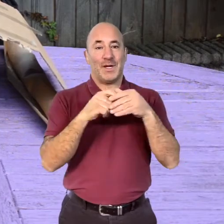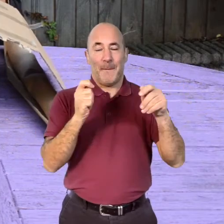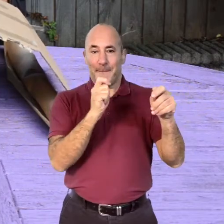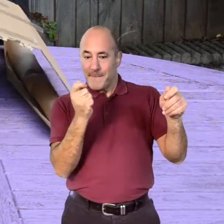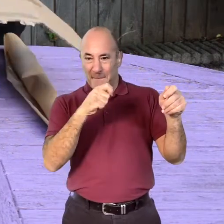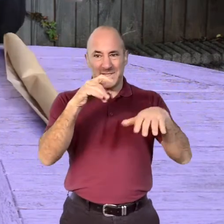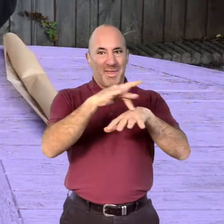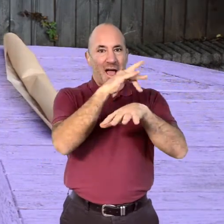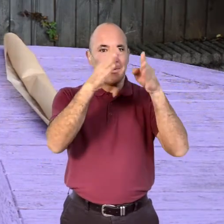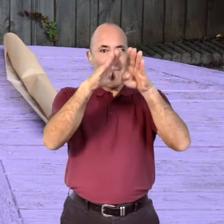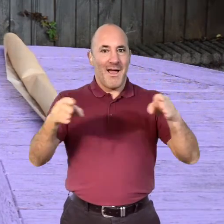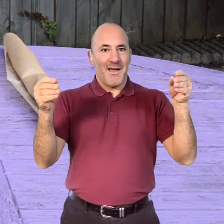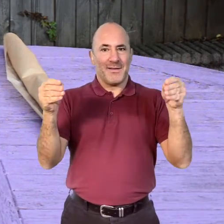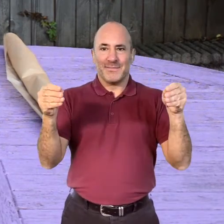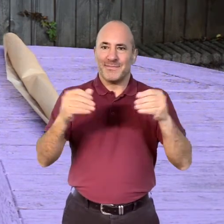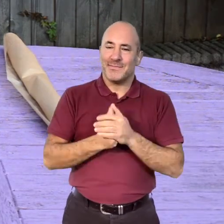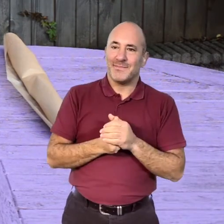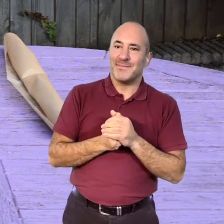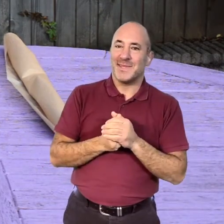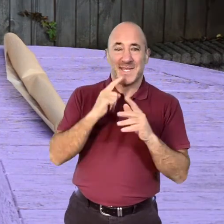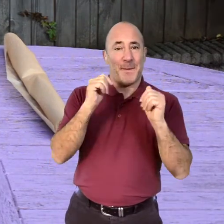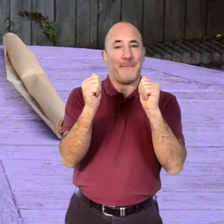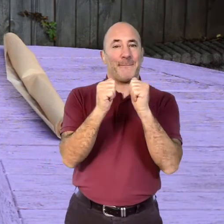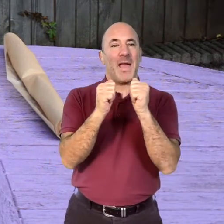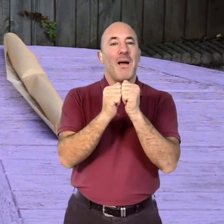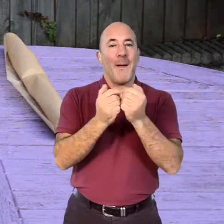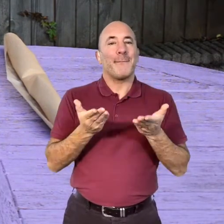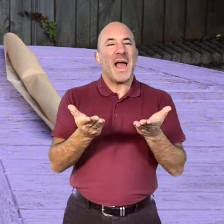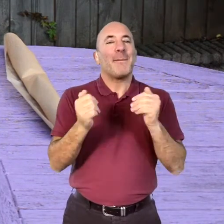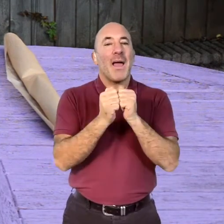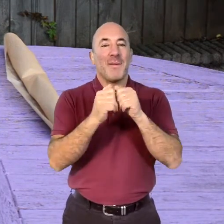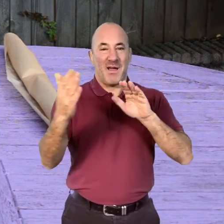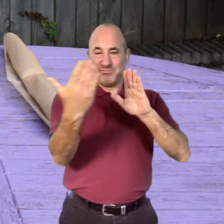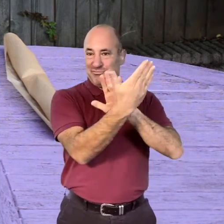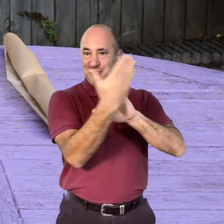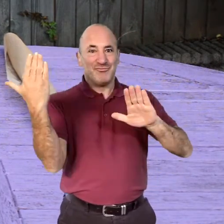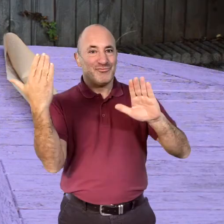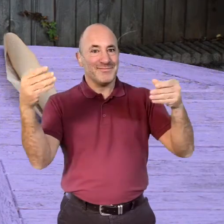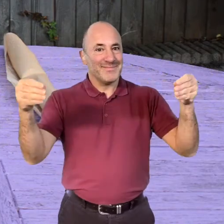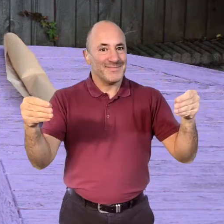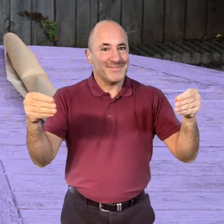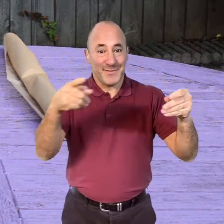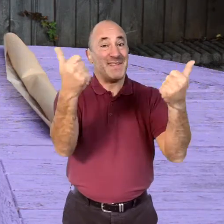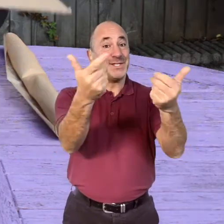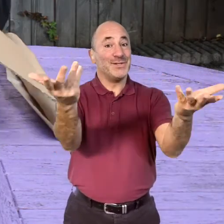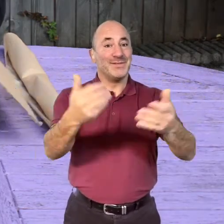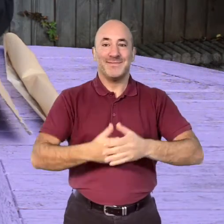shadow puppet theatre. The baking paper covers the rectangular hole. So you're